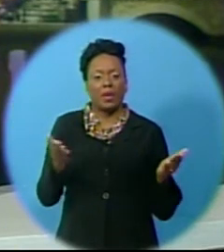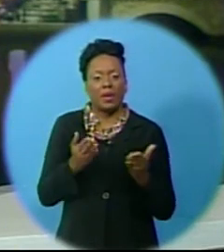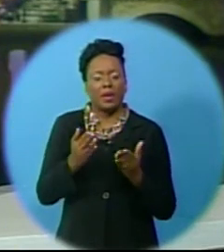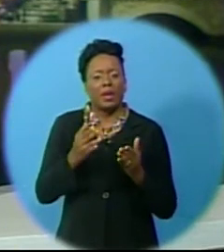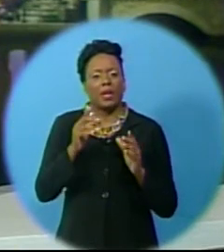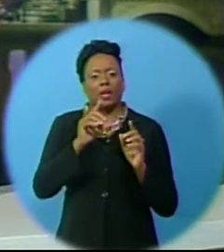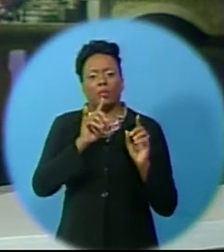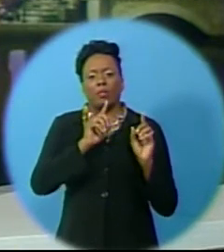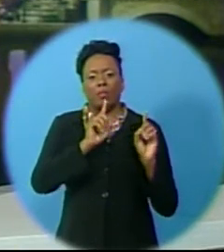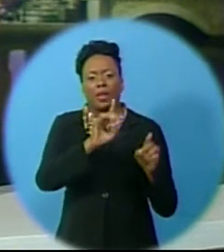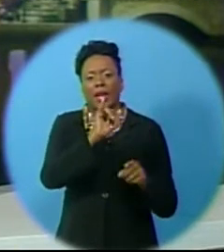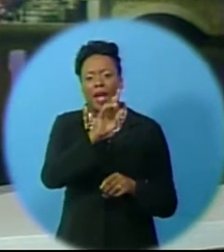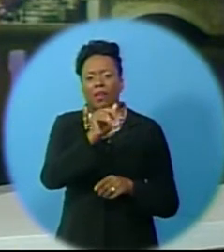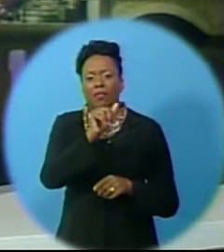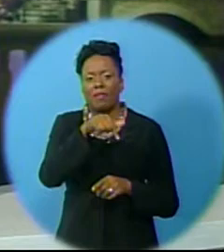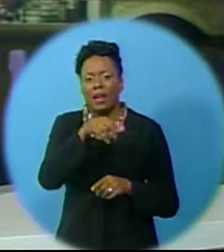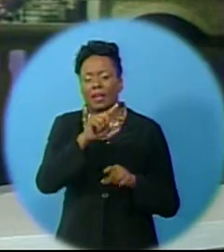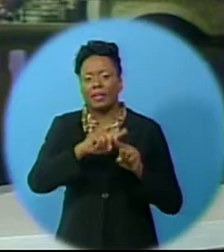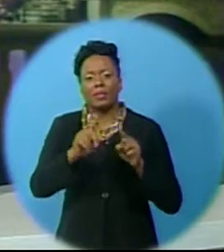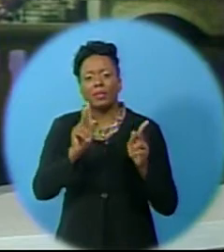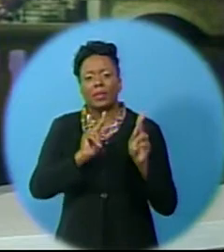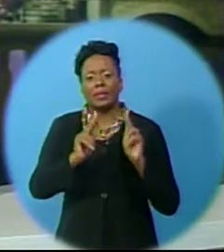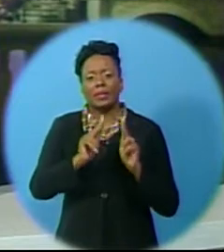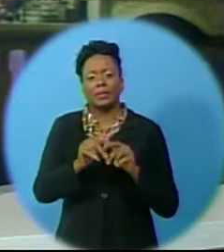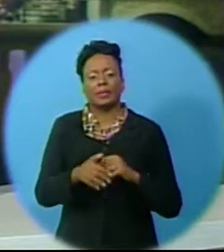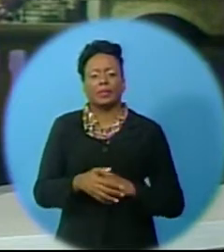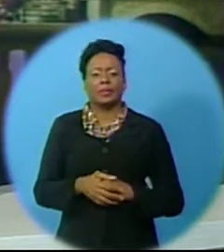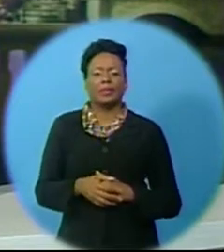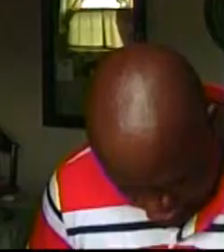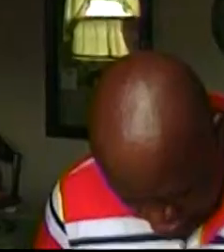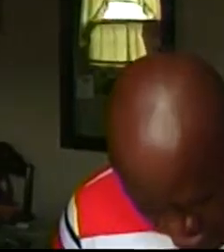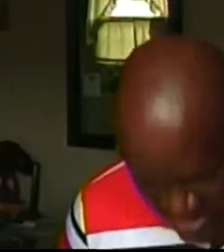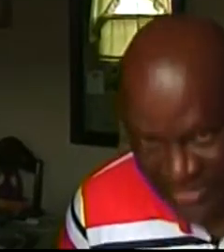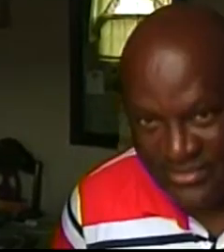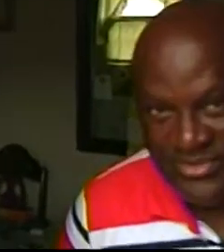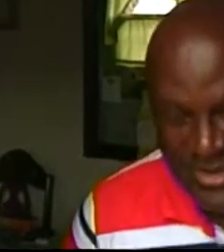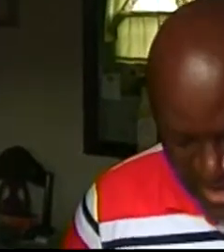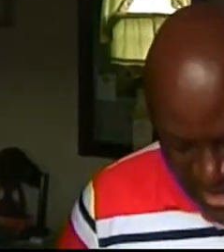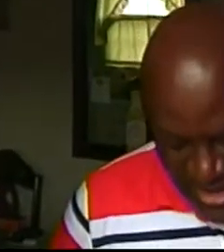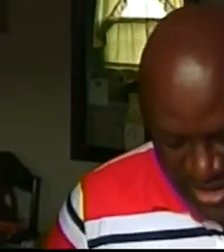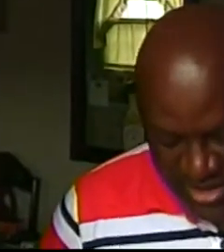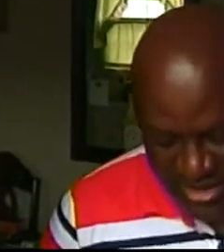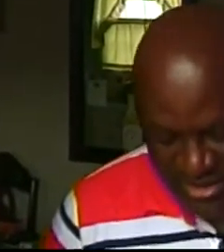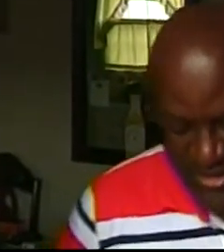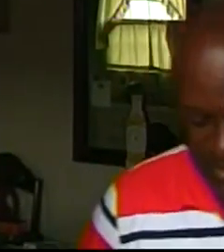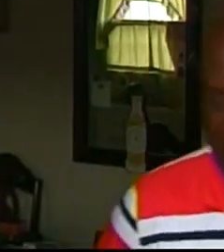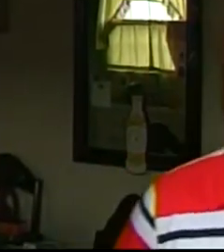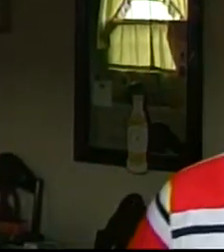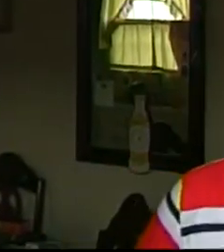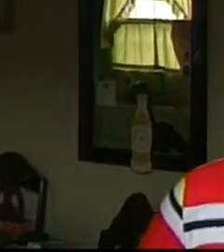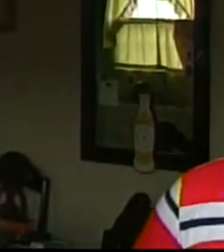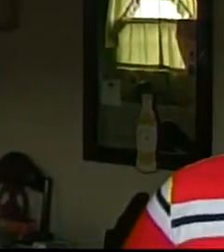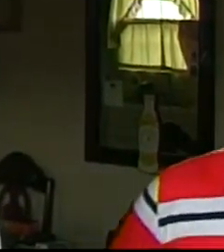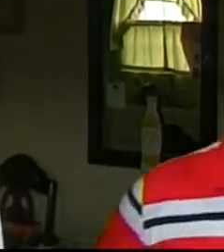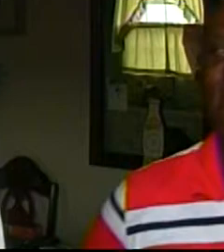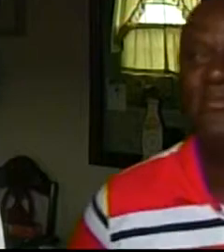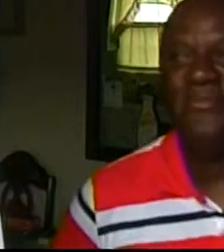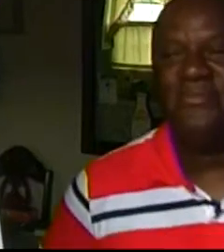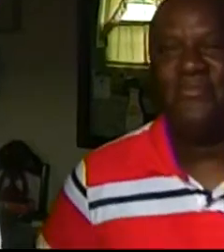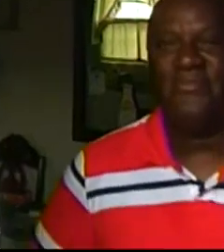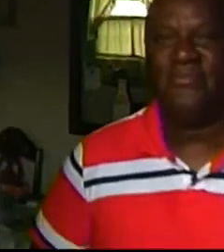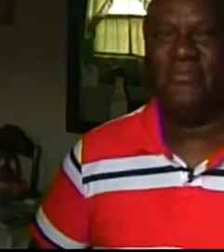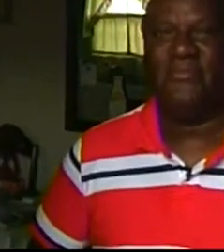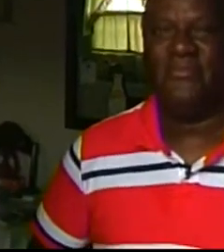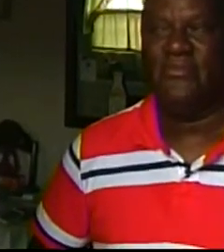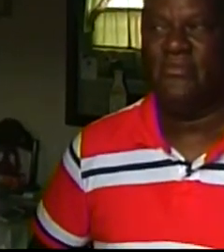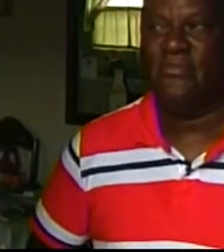and Afghanistan. Ryan Broom has more. He was blown up at least 5 times while in a vehicle during his 2